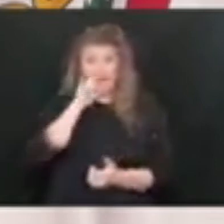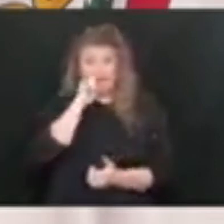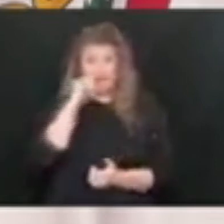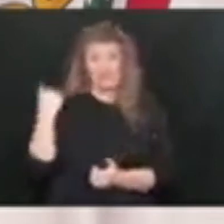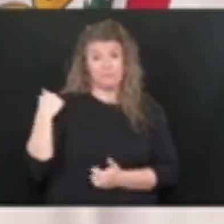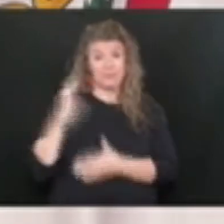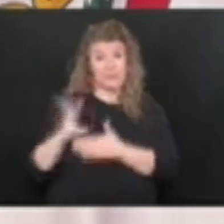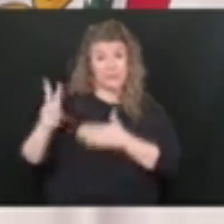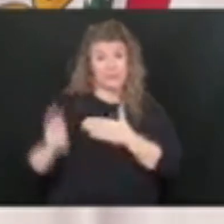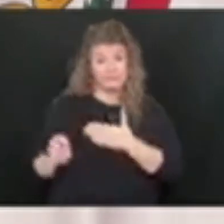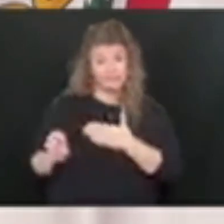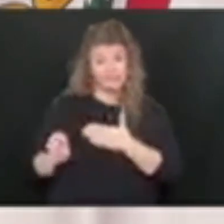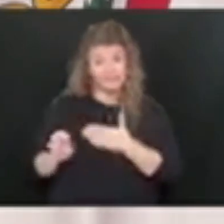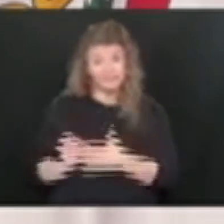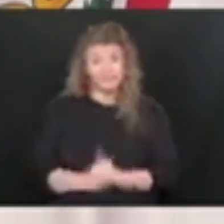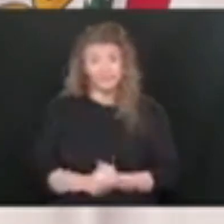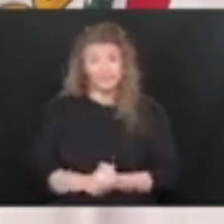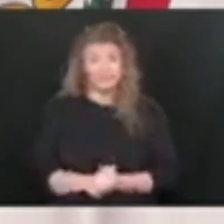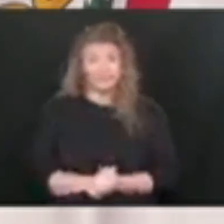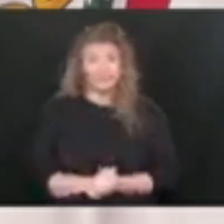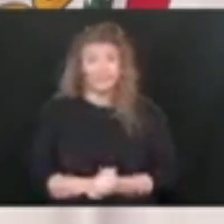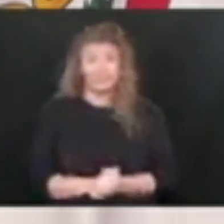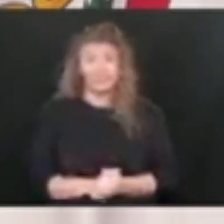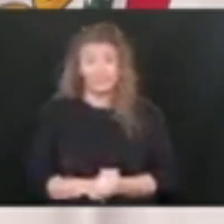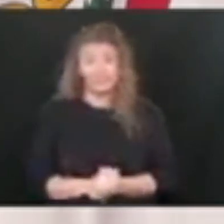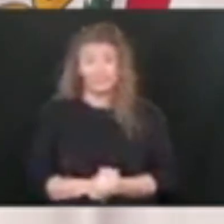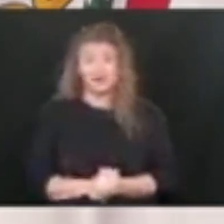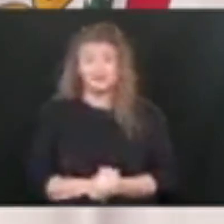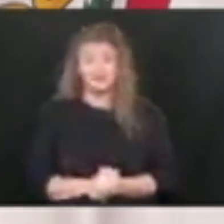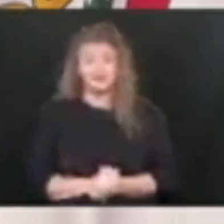weekend. You know,